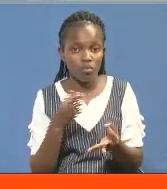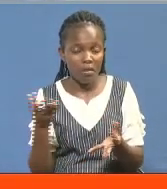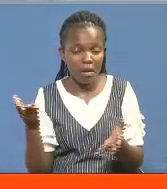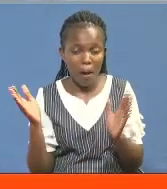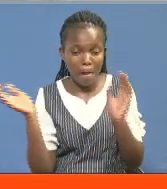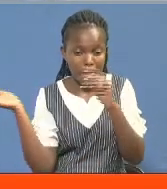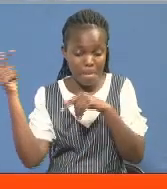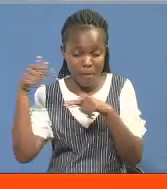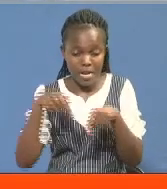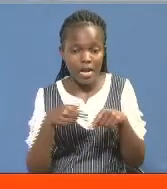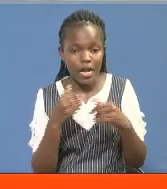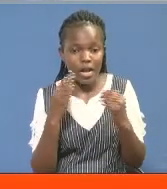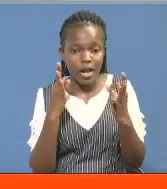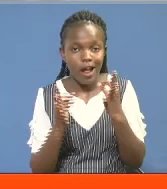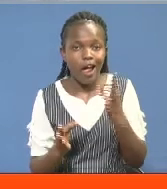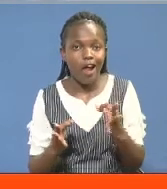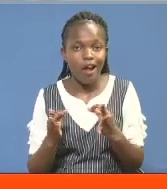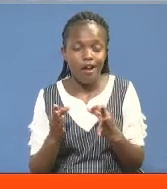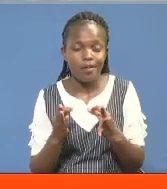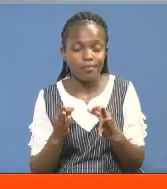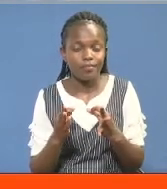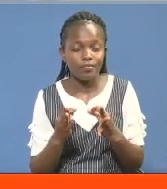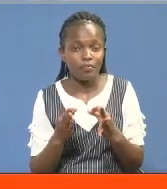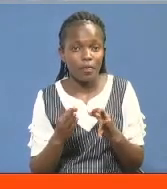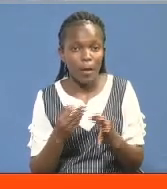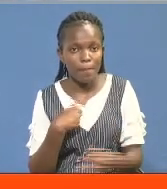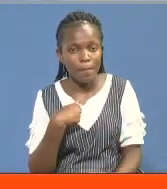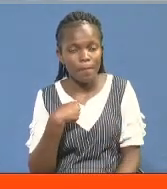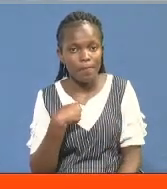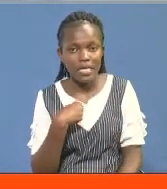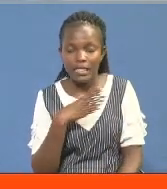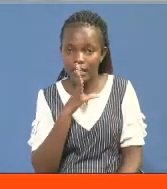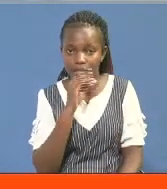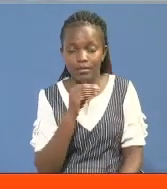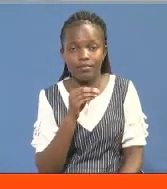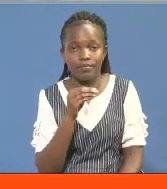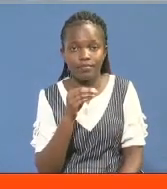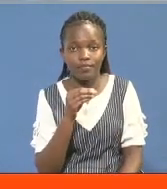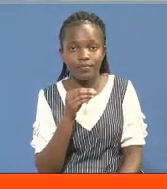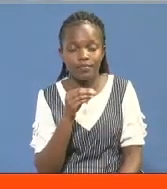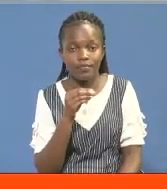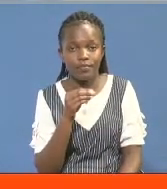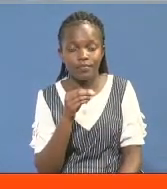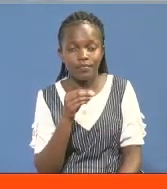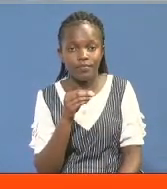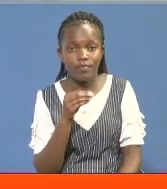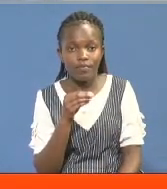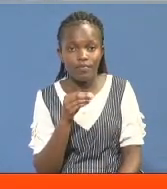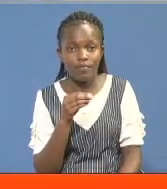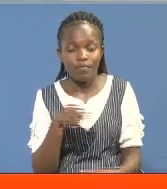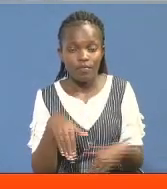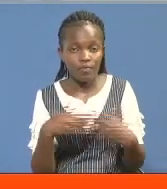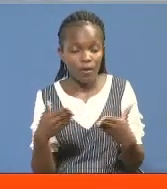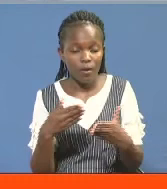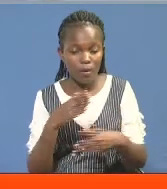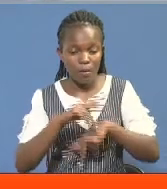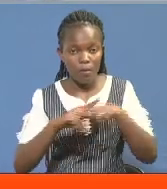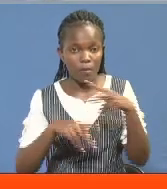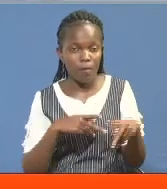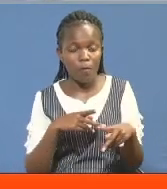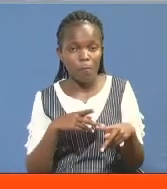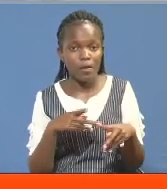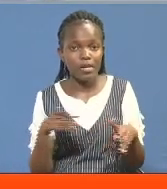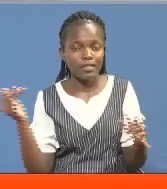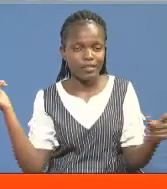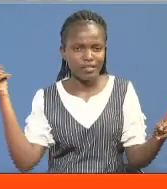a referendum law. So in my view, I would say the ideal situation would be to put on hold this process until we